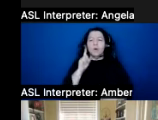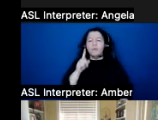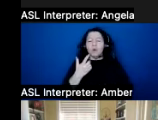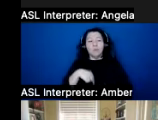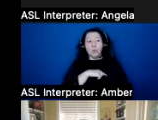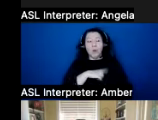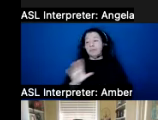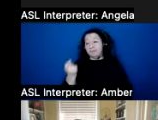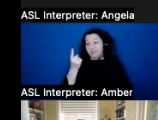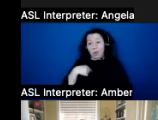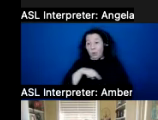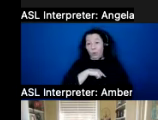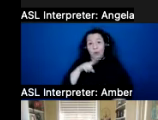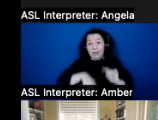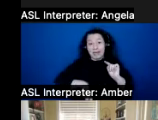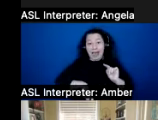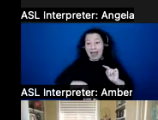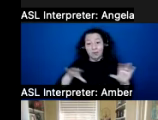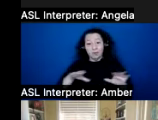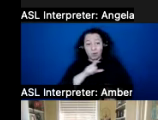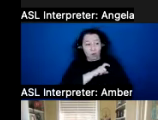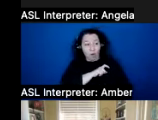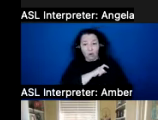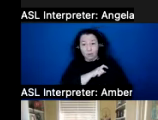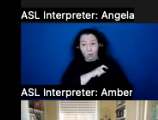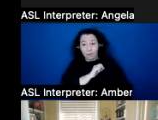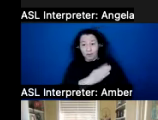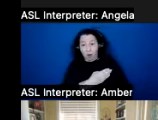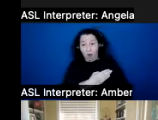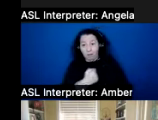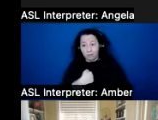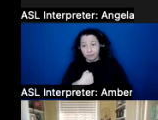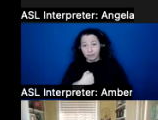can't do the law enforcement's job. And so if